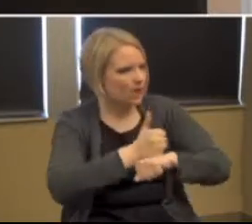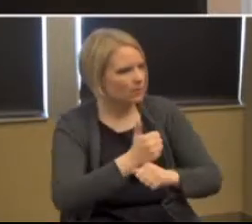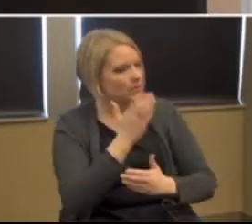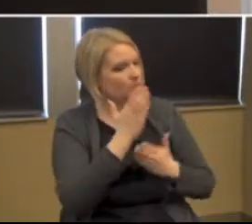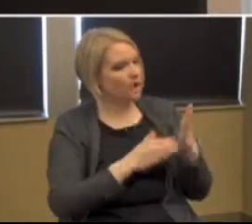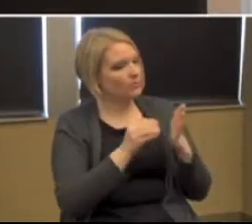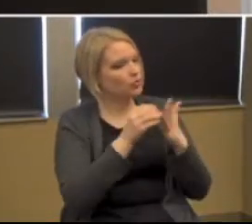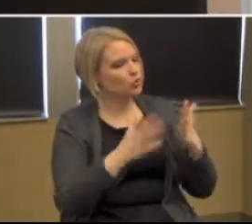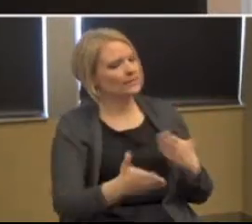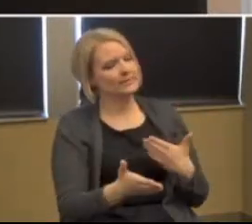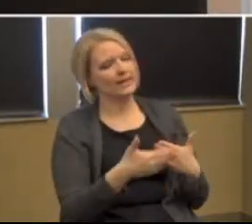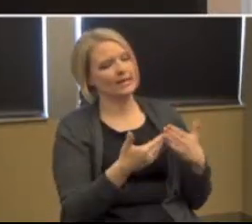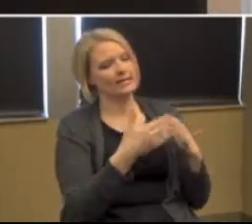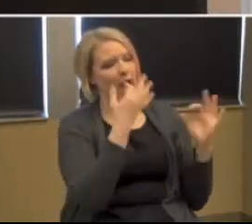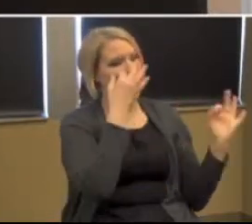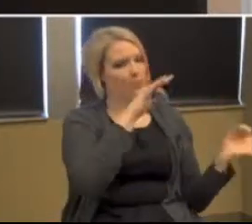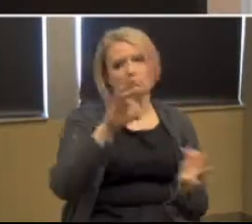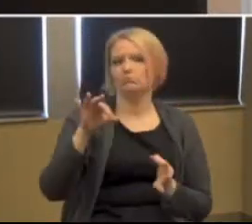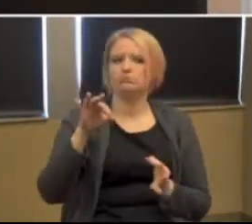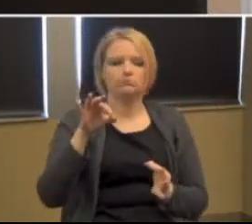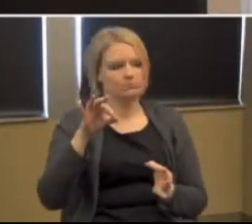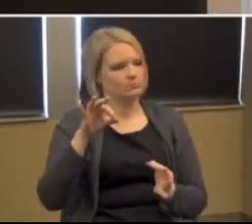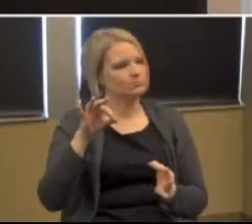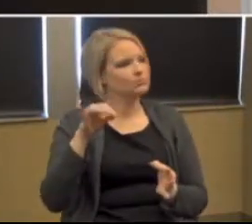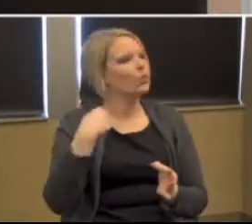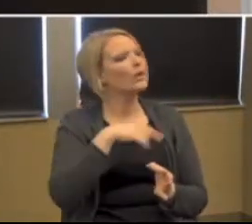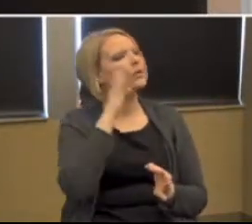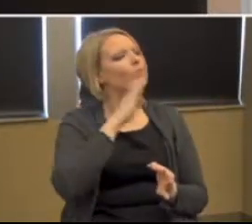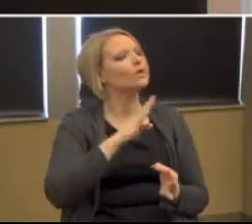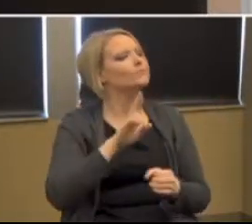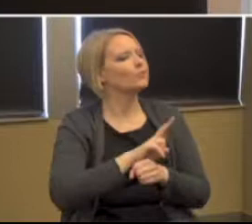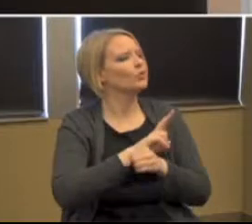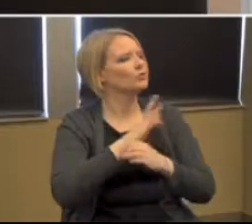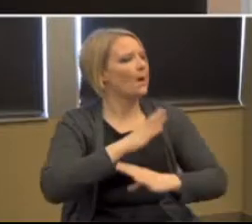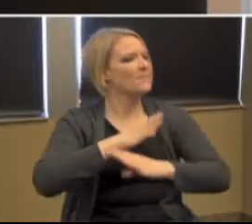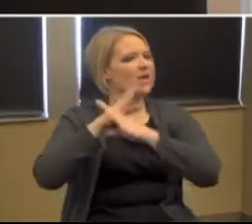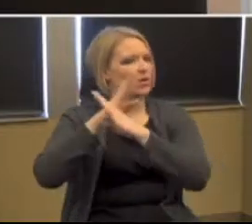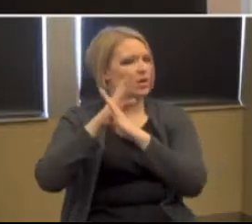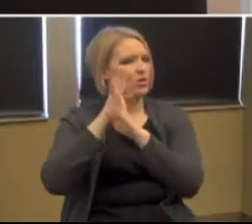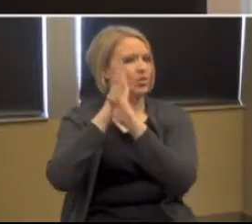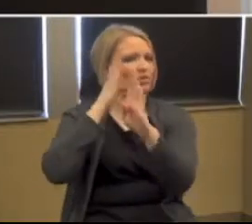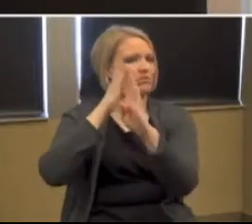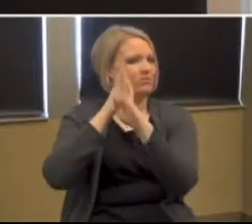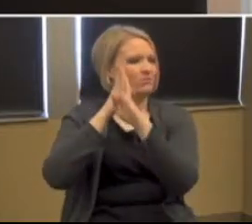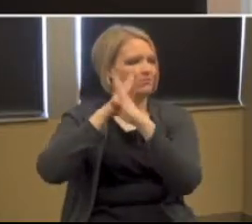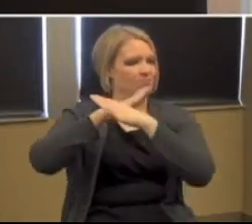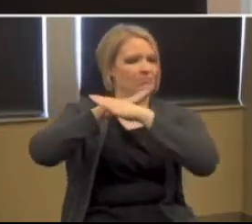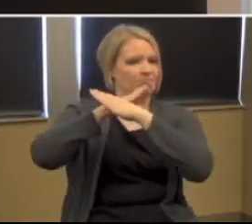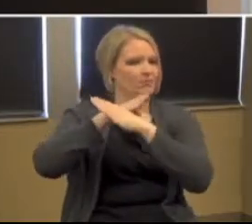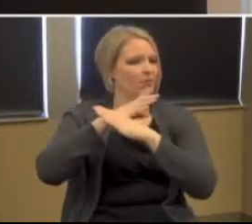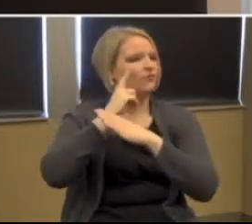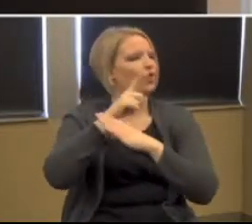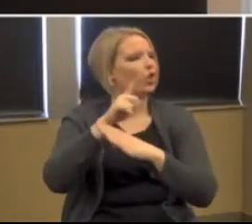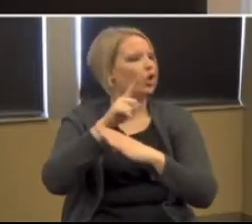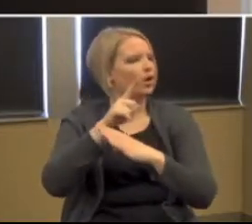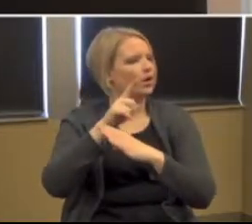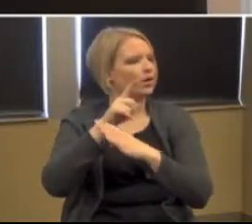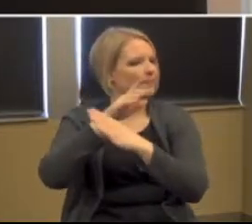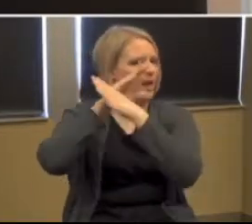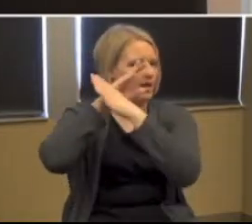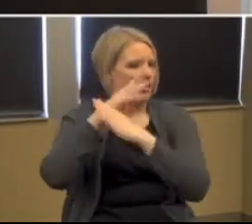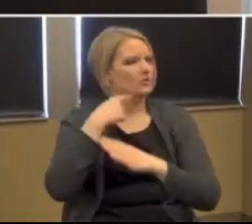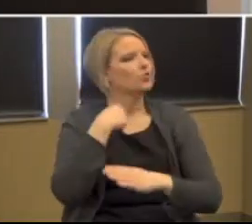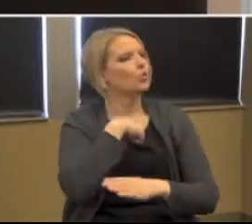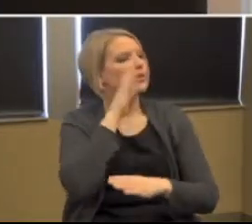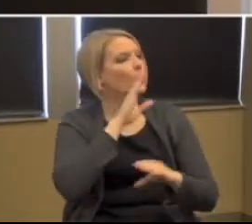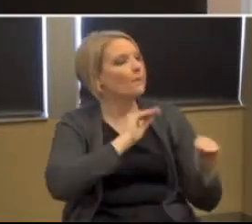of distractibility, and so we will use some barriers to hopefully block out whatever's going on in an environment. So we'll